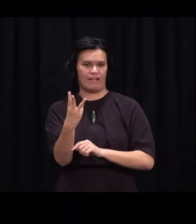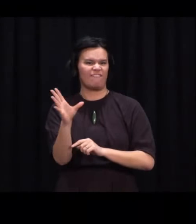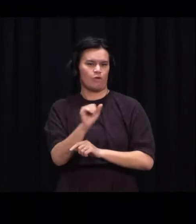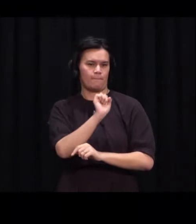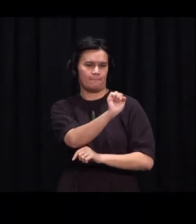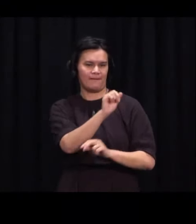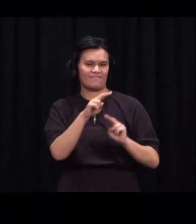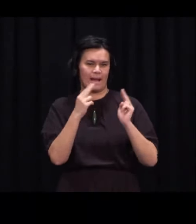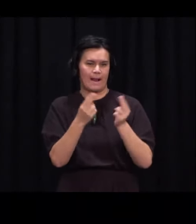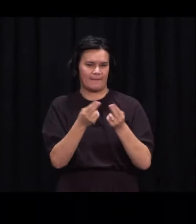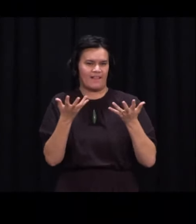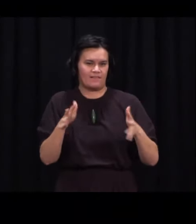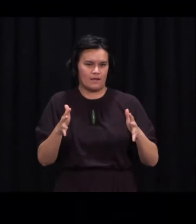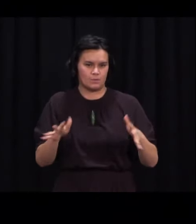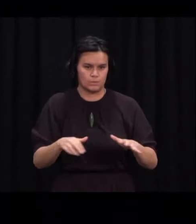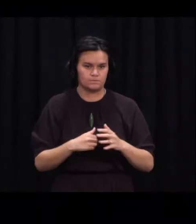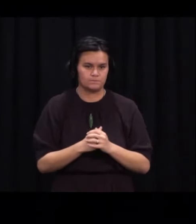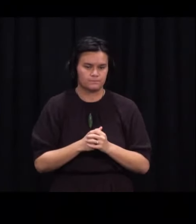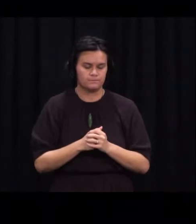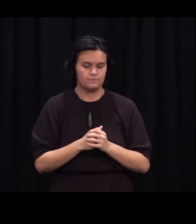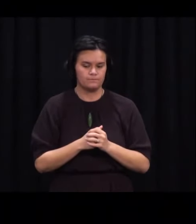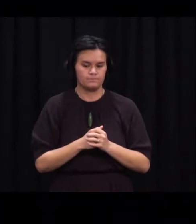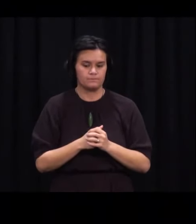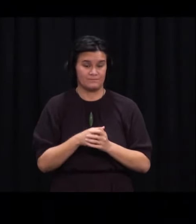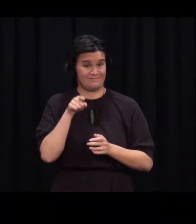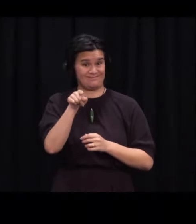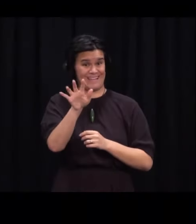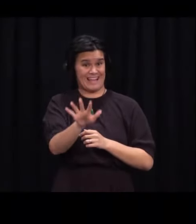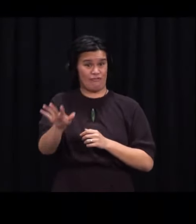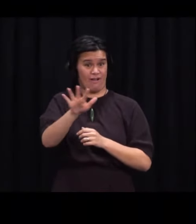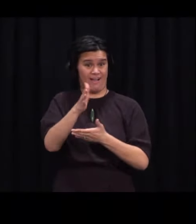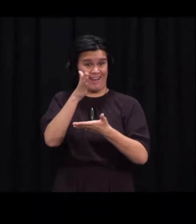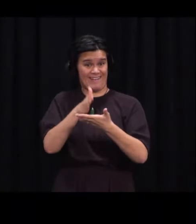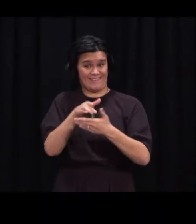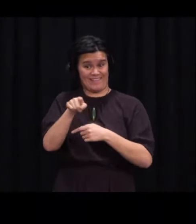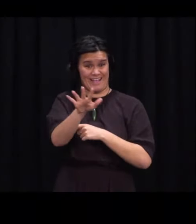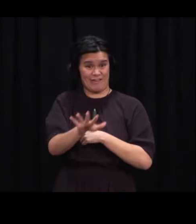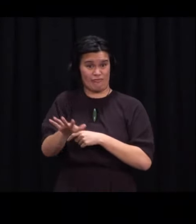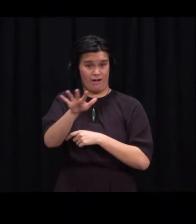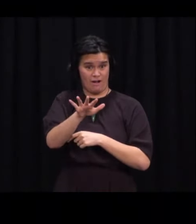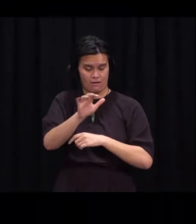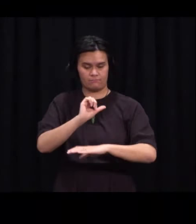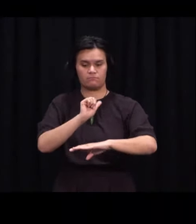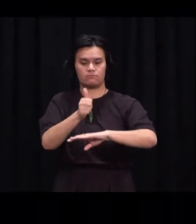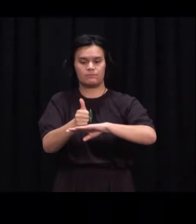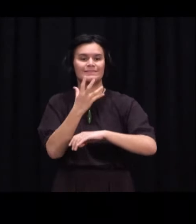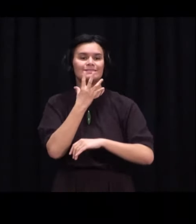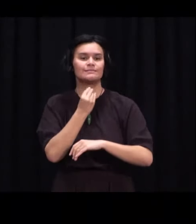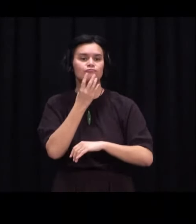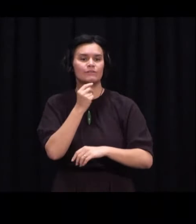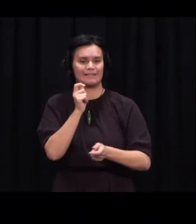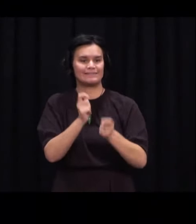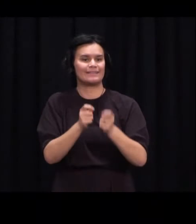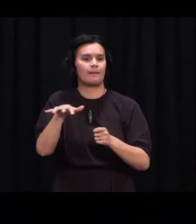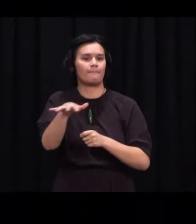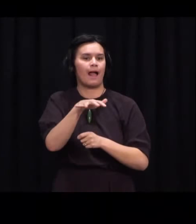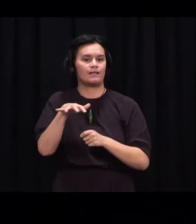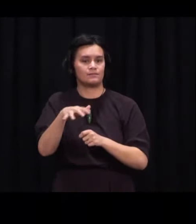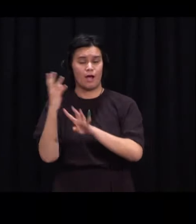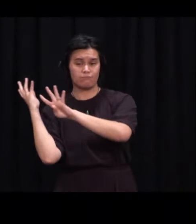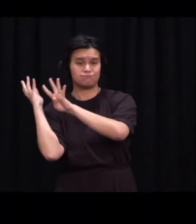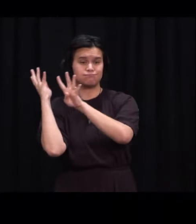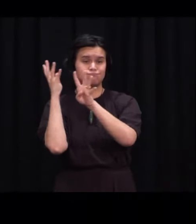where these cases reside. Testing sites have been set up today to assist with that, and over 300 swabs have already been